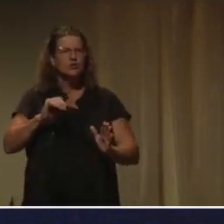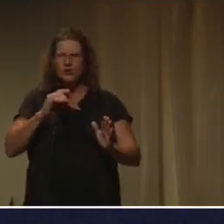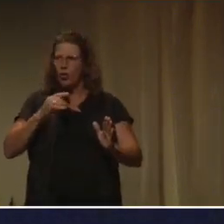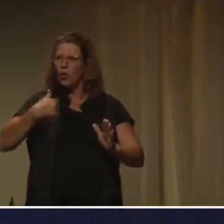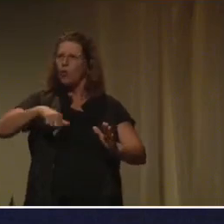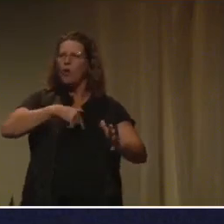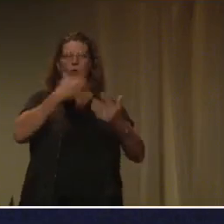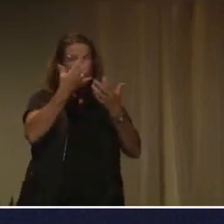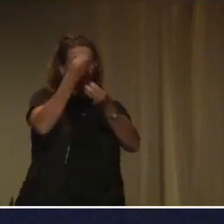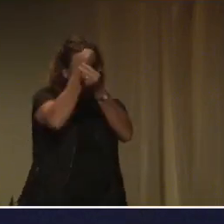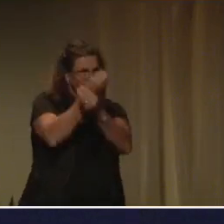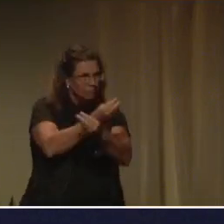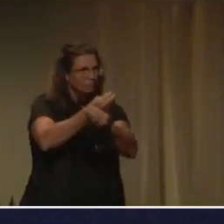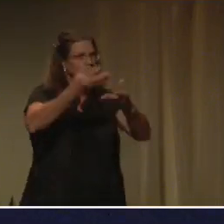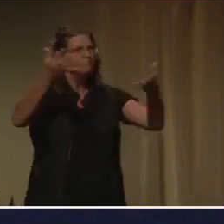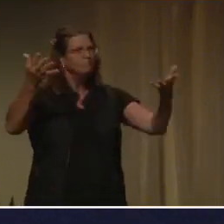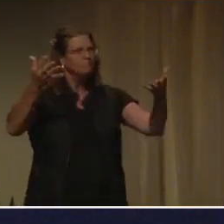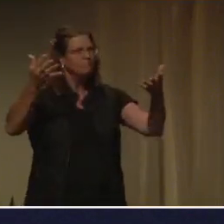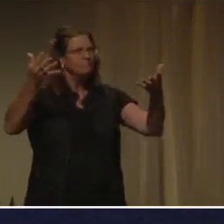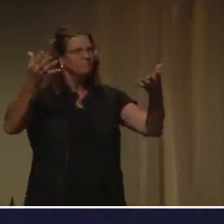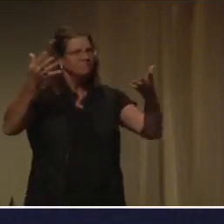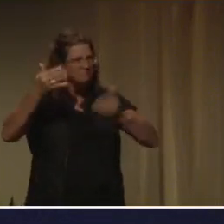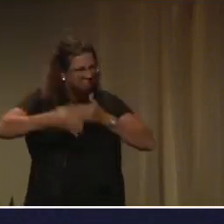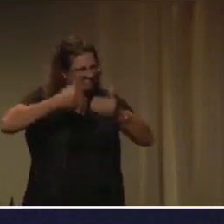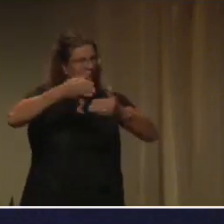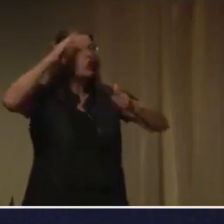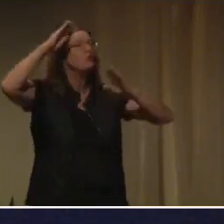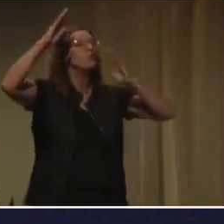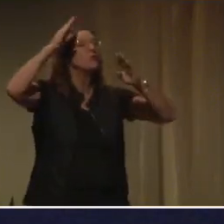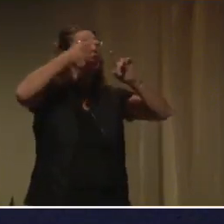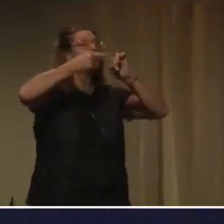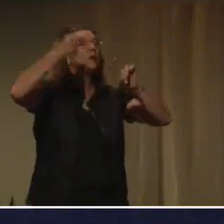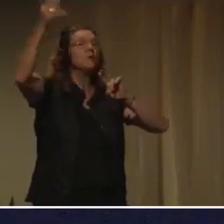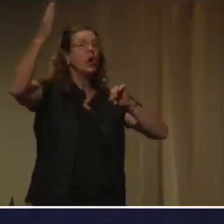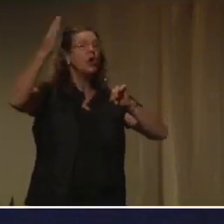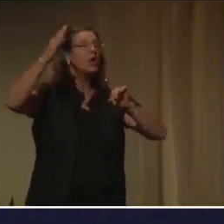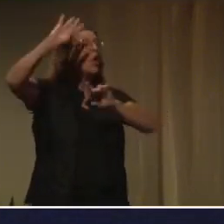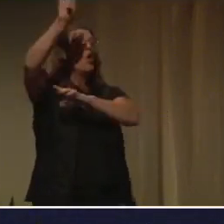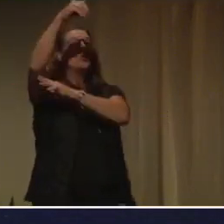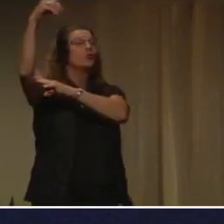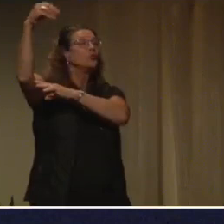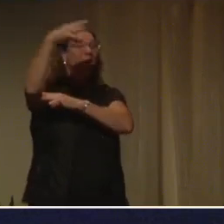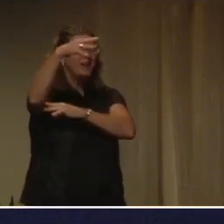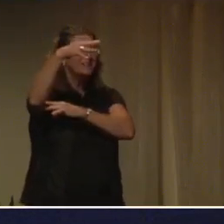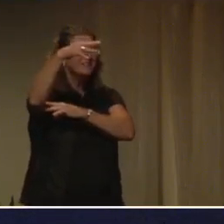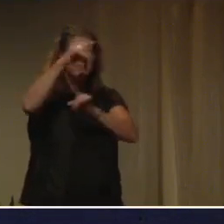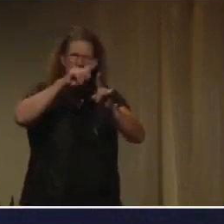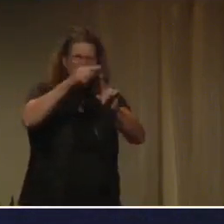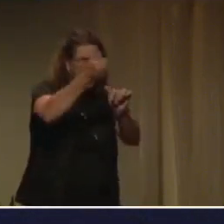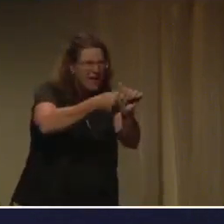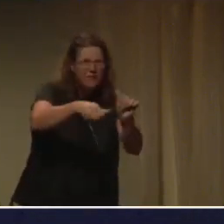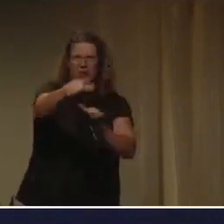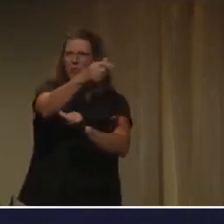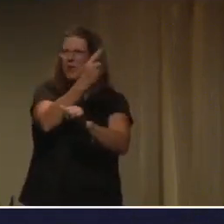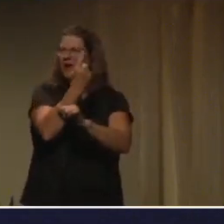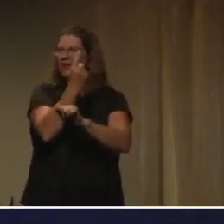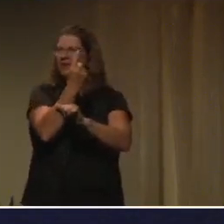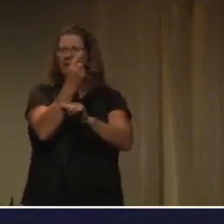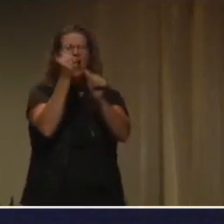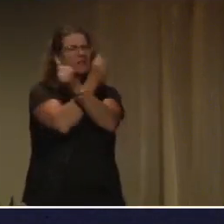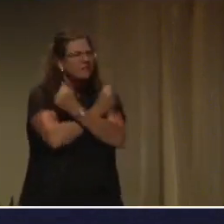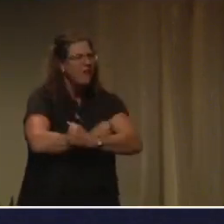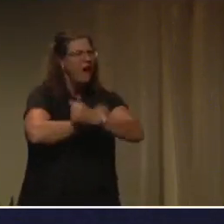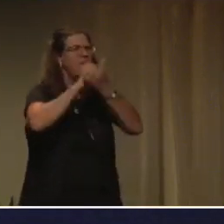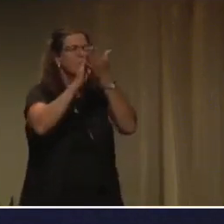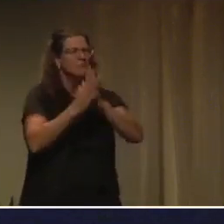of his blessing. And so I want to pass along a greeting to you from him. Grace to you, everyone. His love and peace be with you